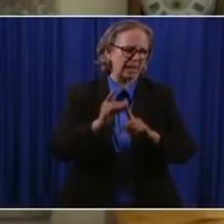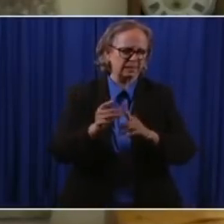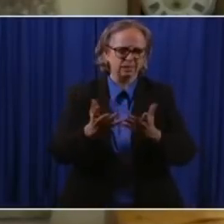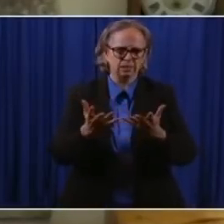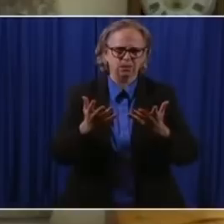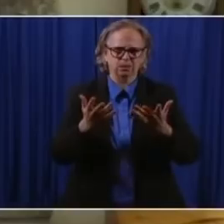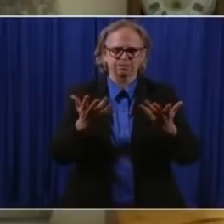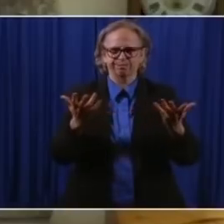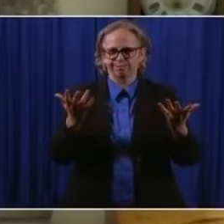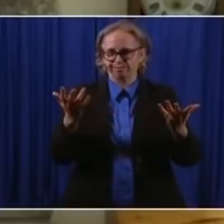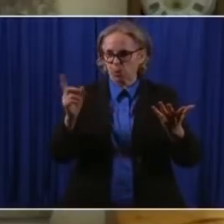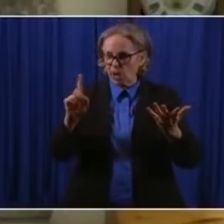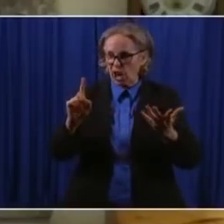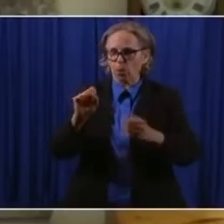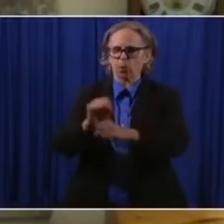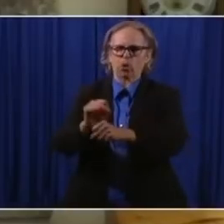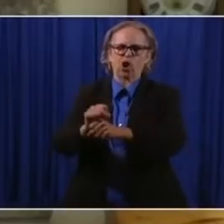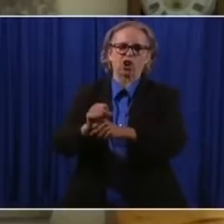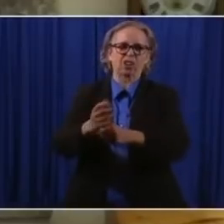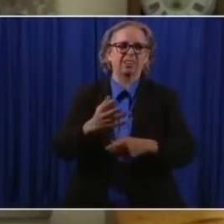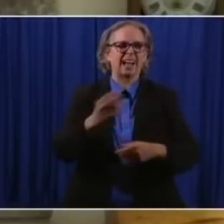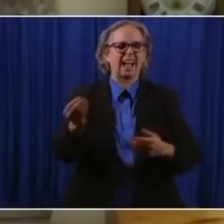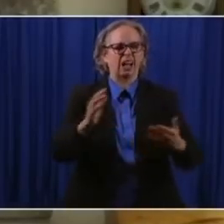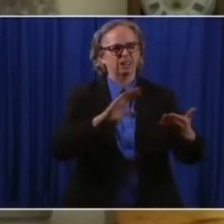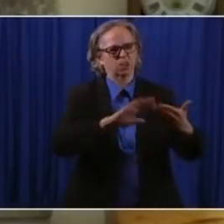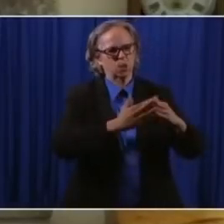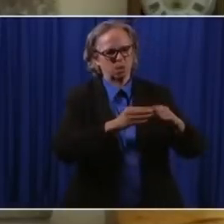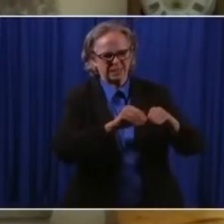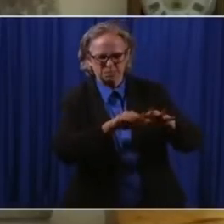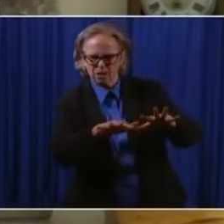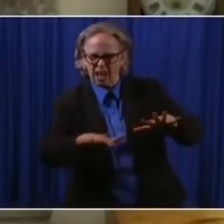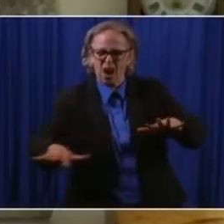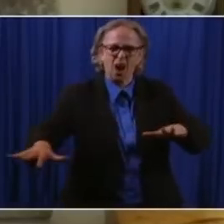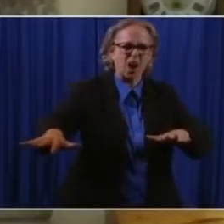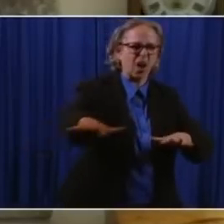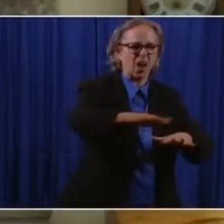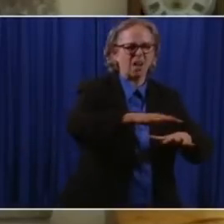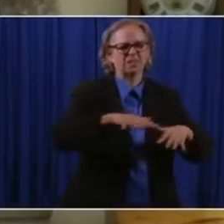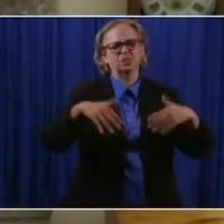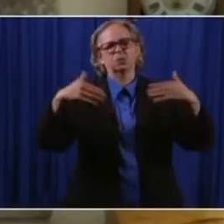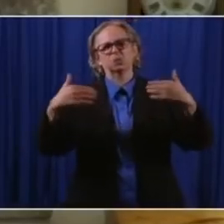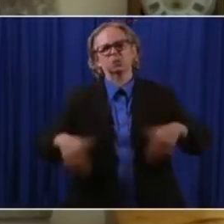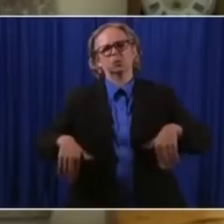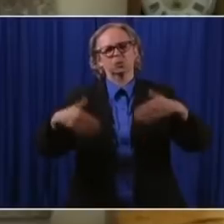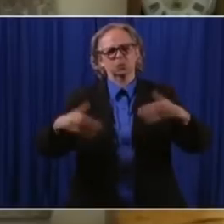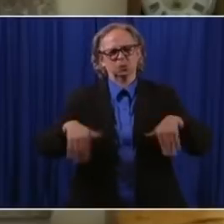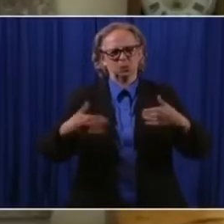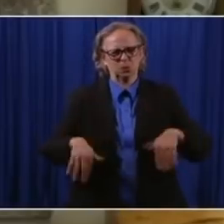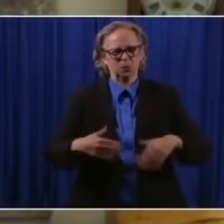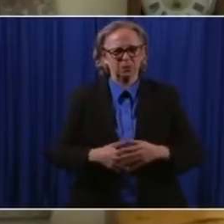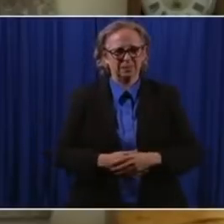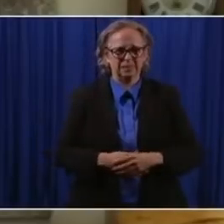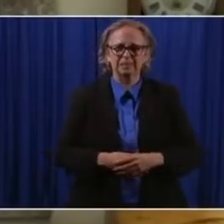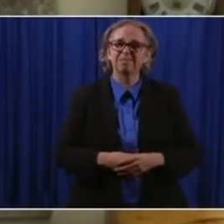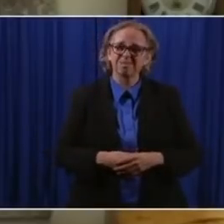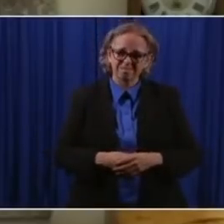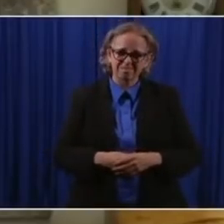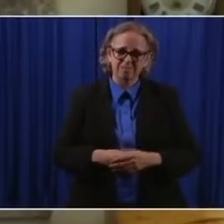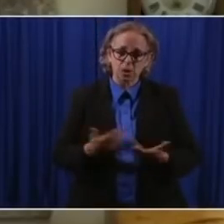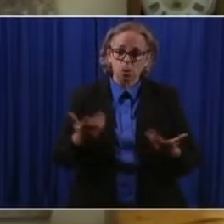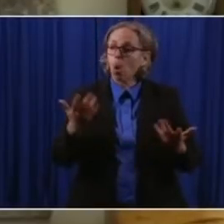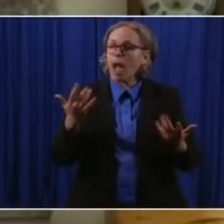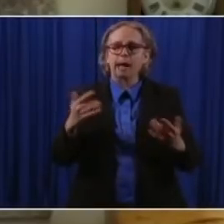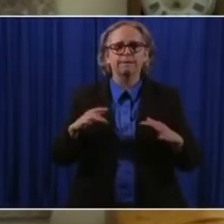to see community spread. This spread is primarily, we're seeing in social situations, family gatherings where people